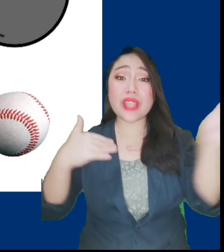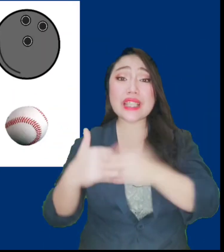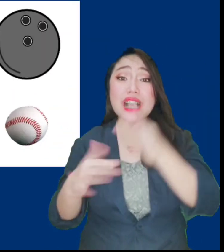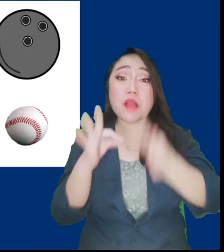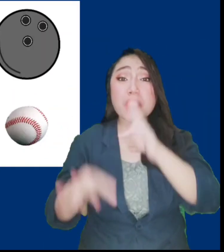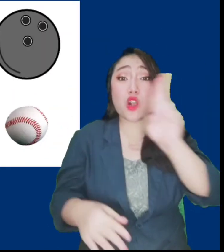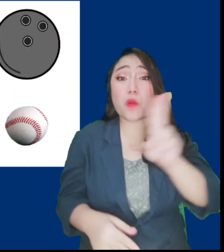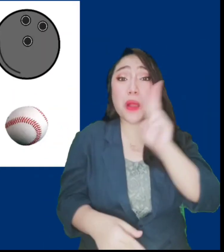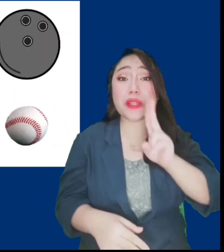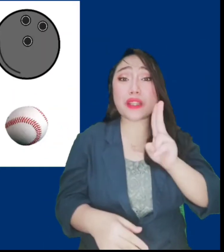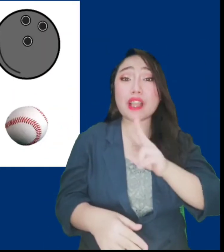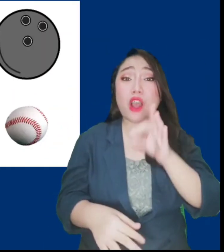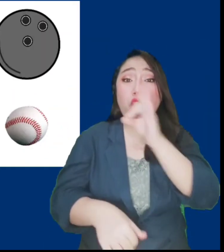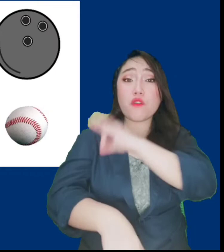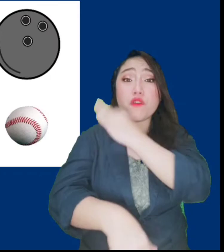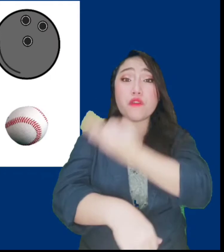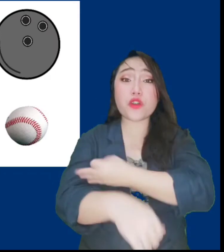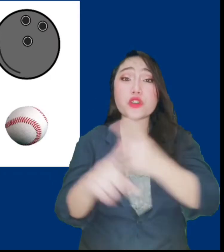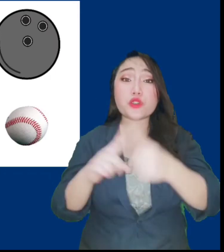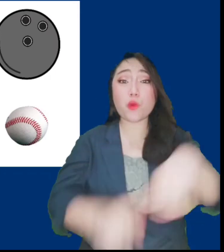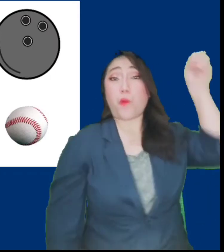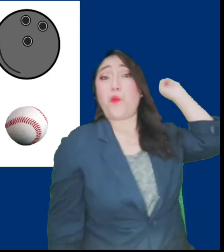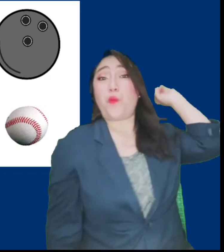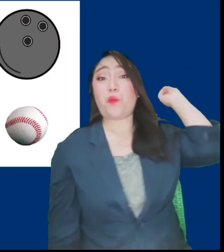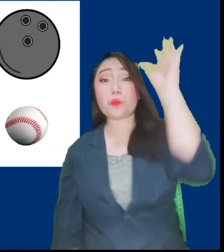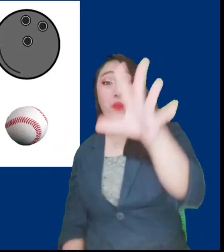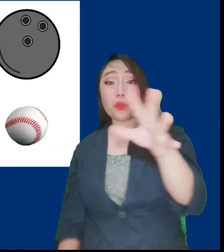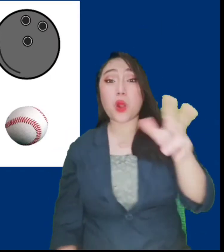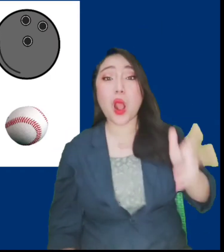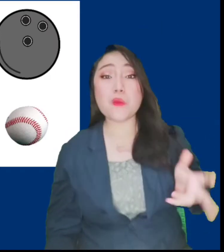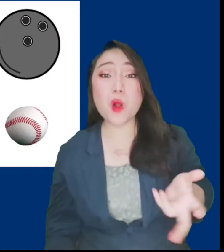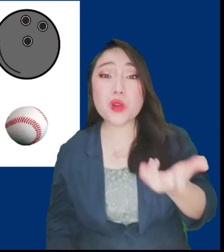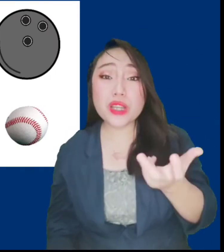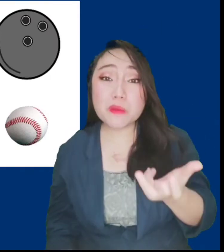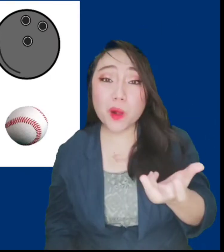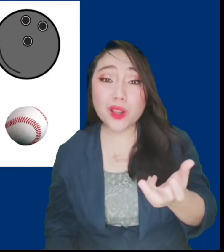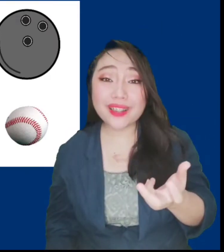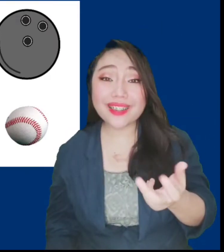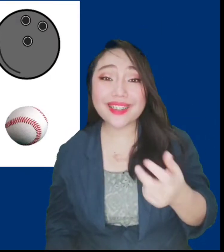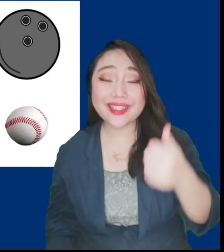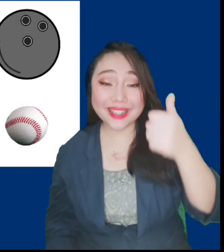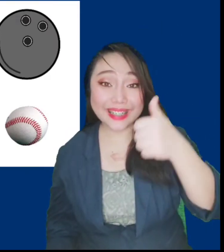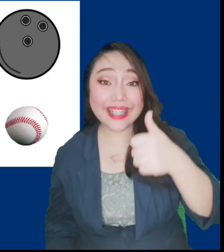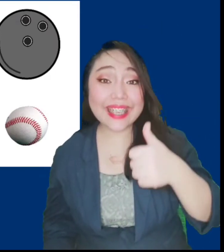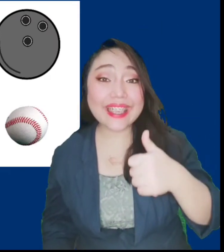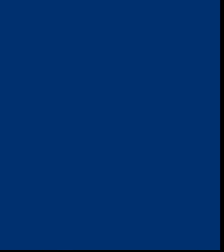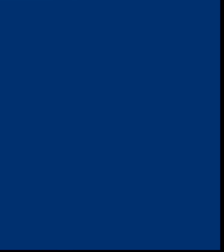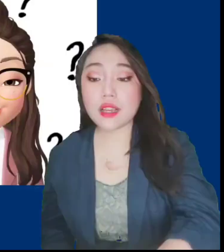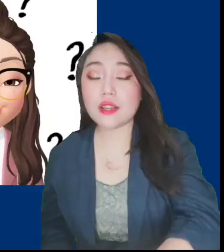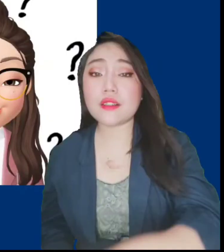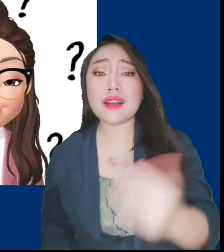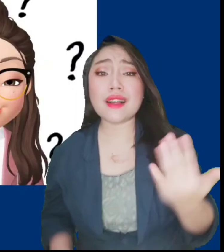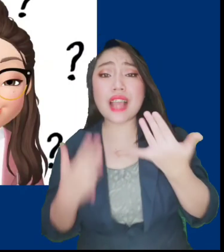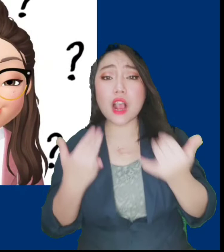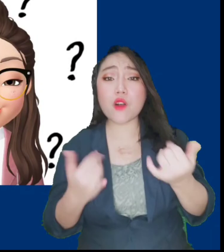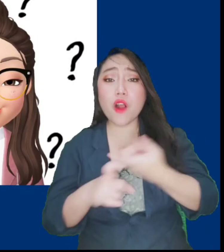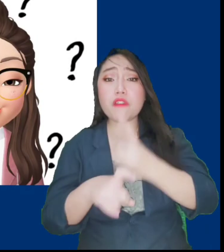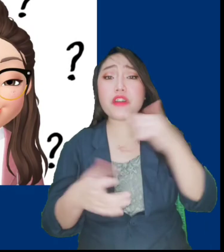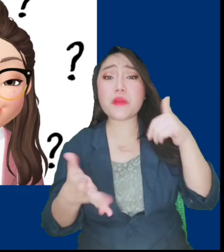is lighter compared to using the bowling ball. Okay?